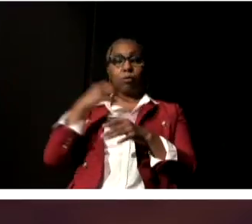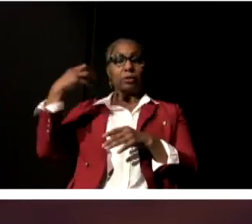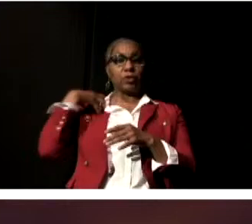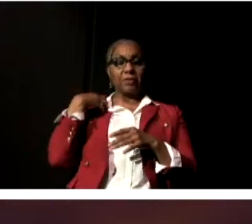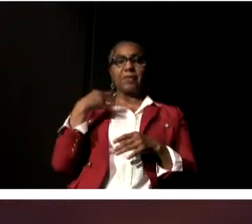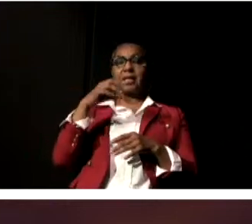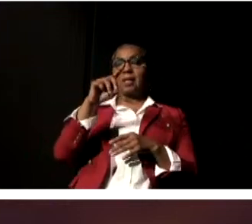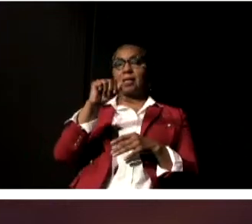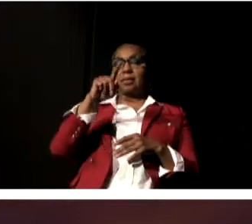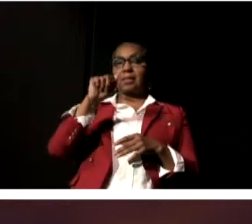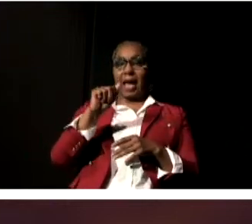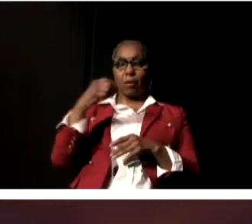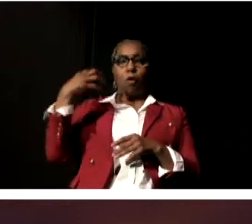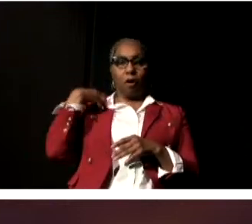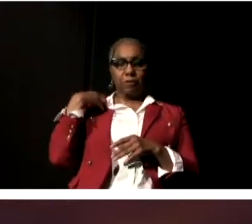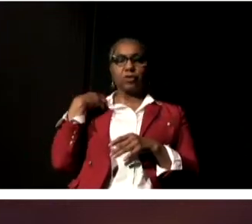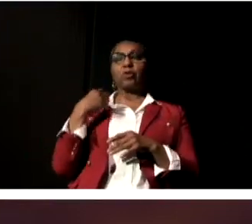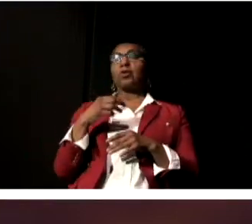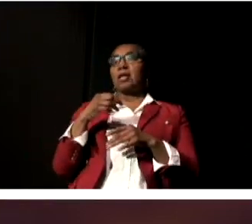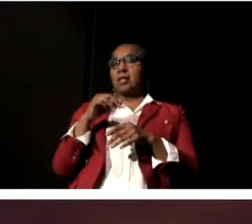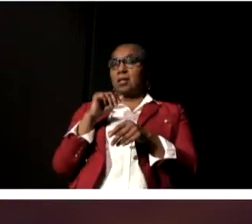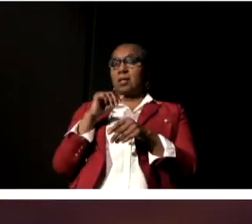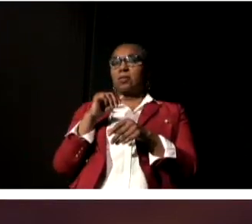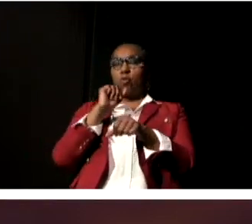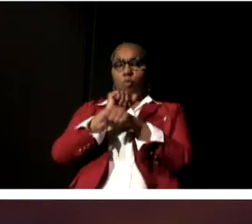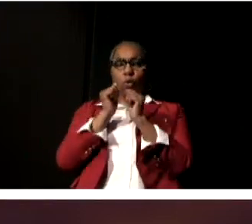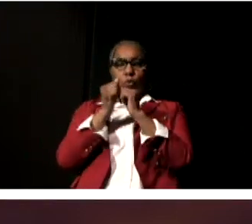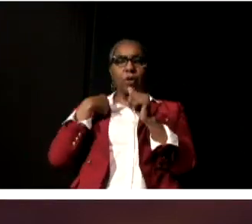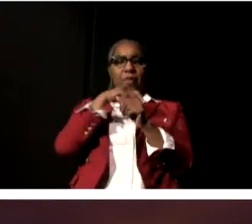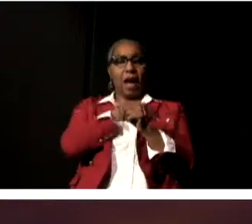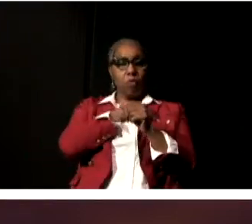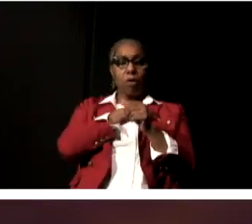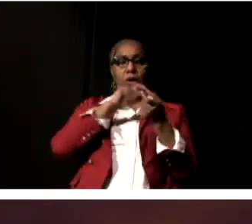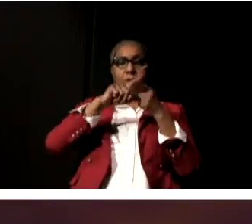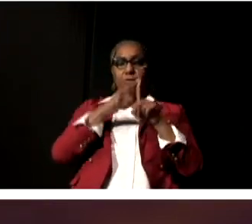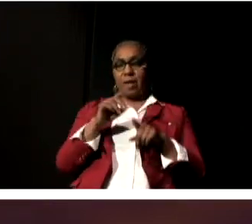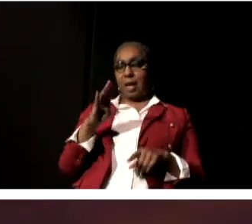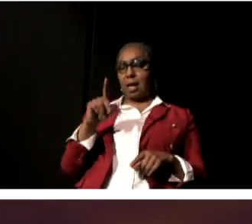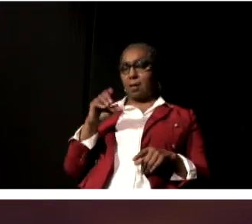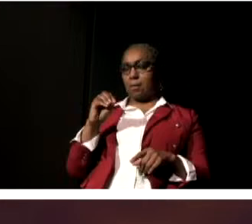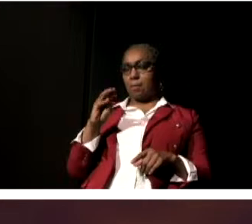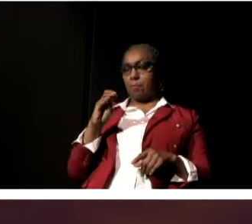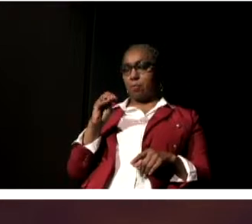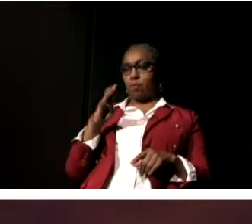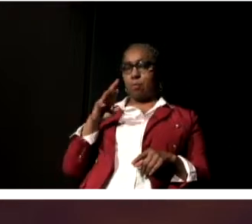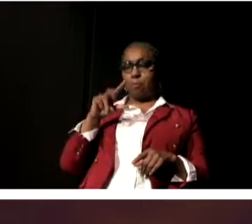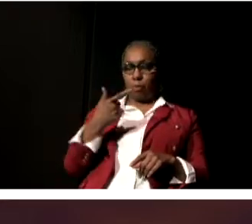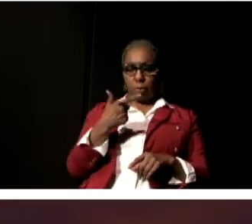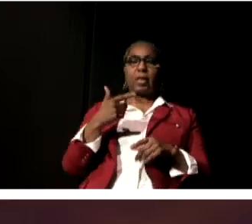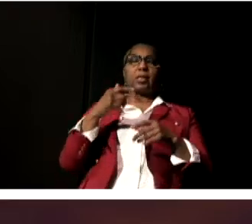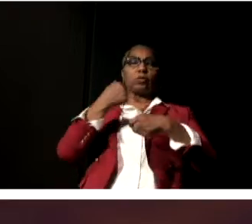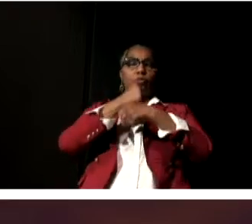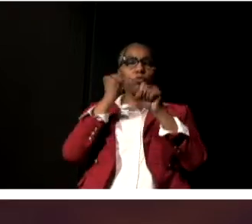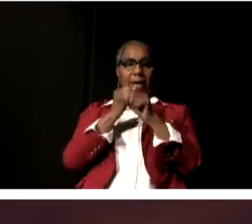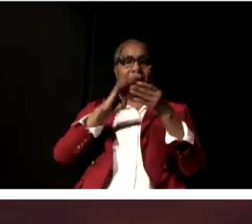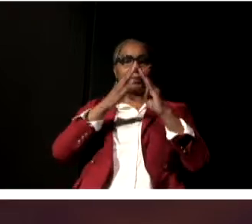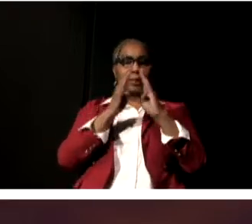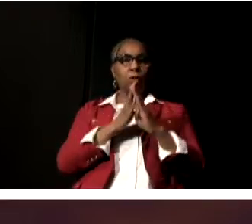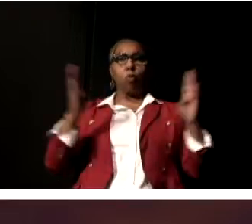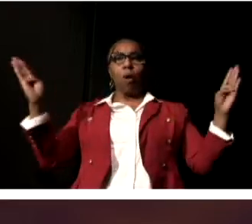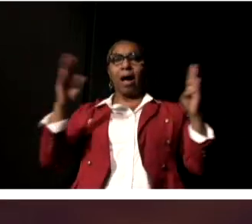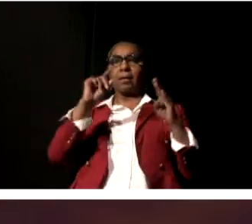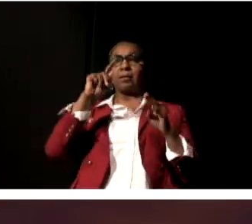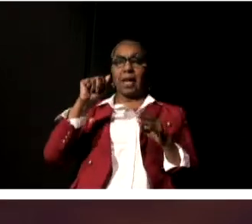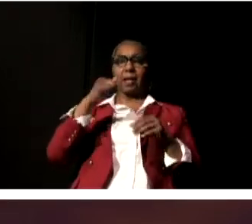Marquise Willis, who has worked closely with our friends at Bloomberg to create a citywide data strategy, ensuring